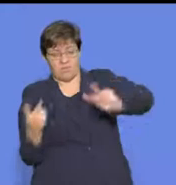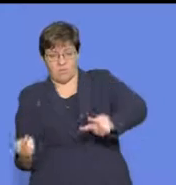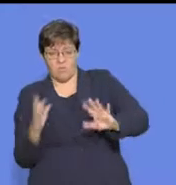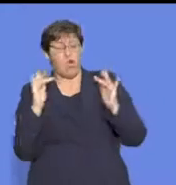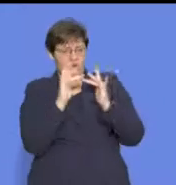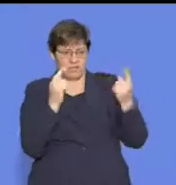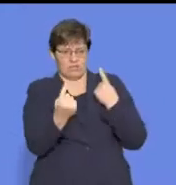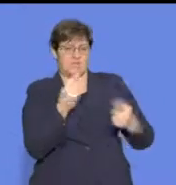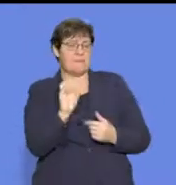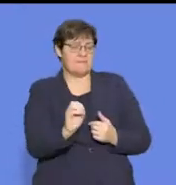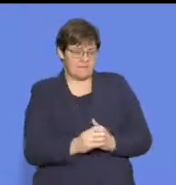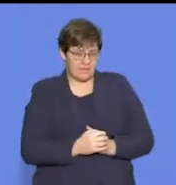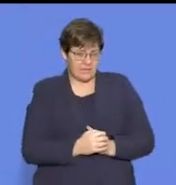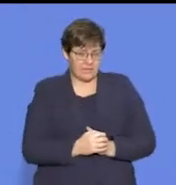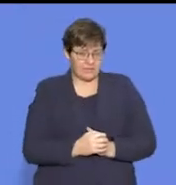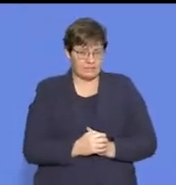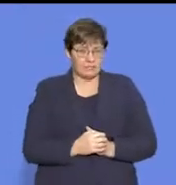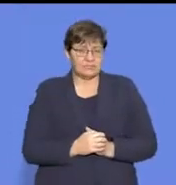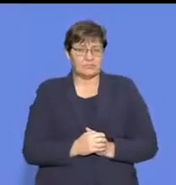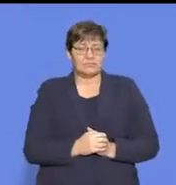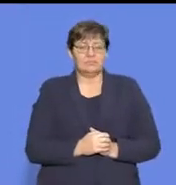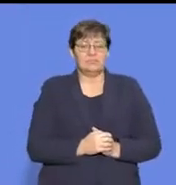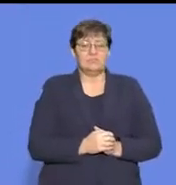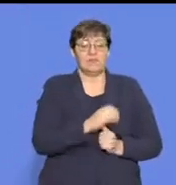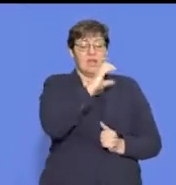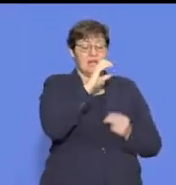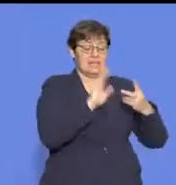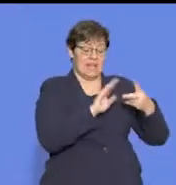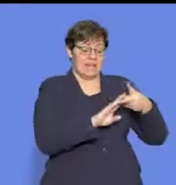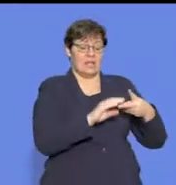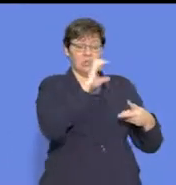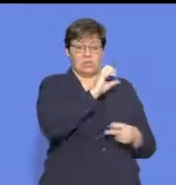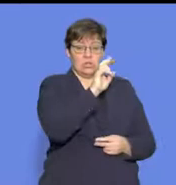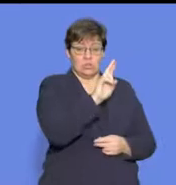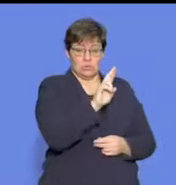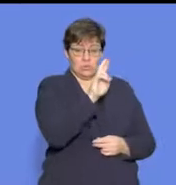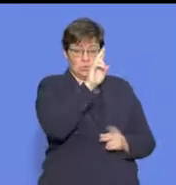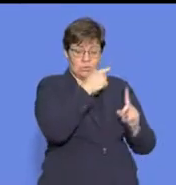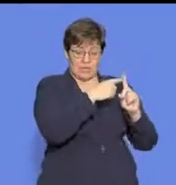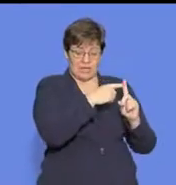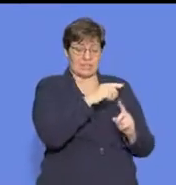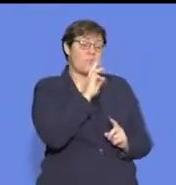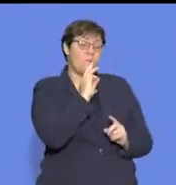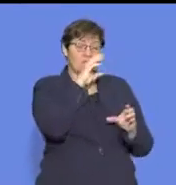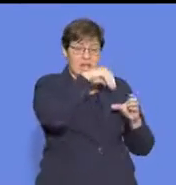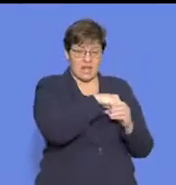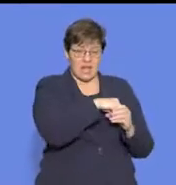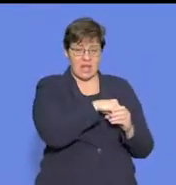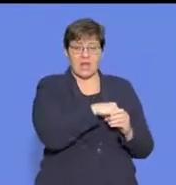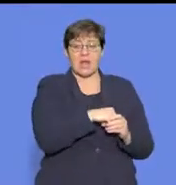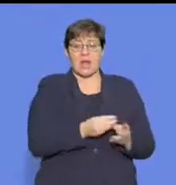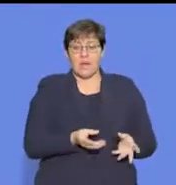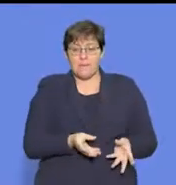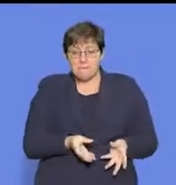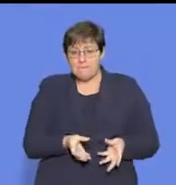they're in contact with each other, where the copper solution has copper ions to start with, and it gains those electrons